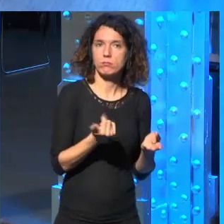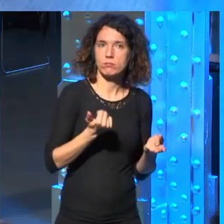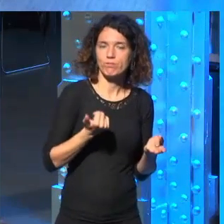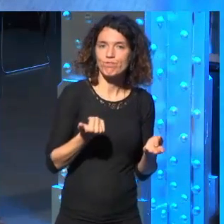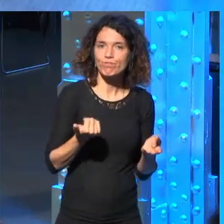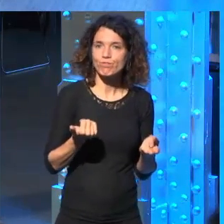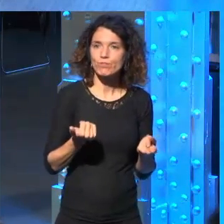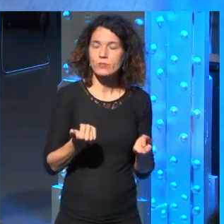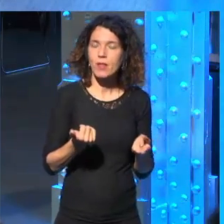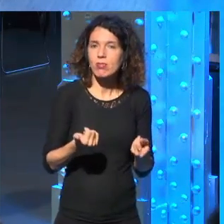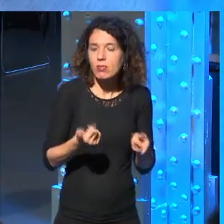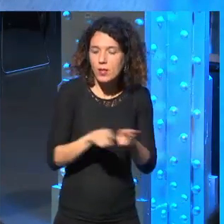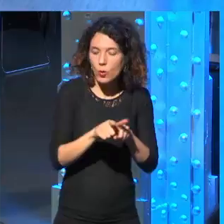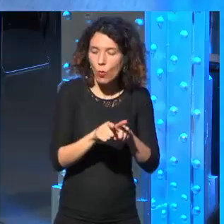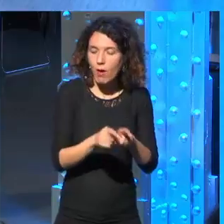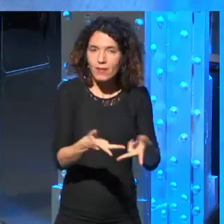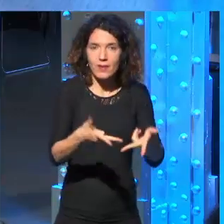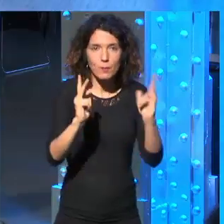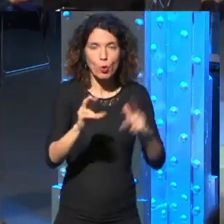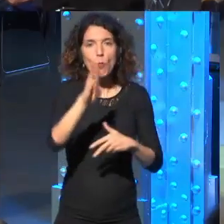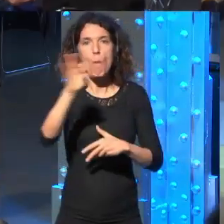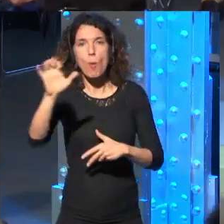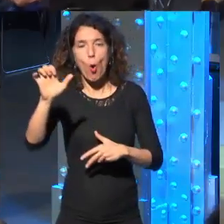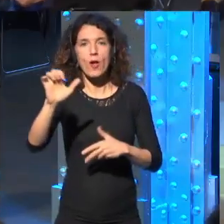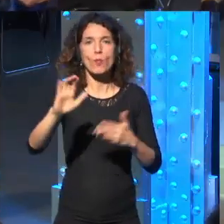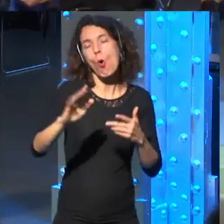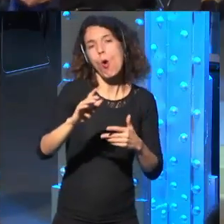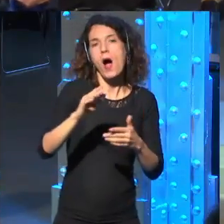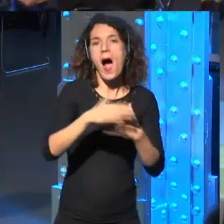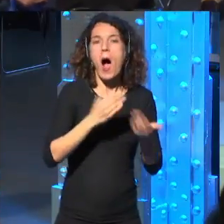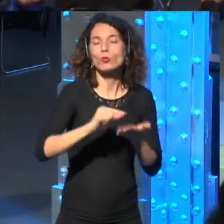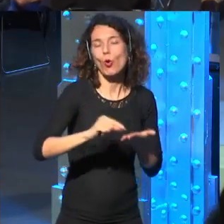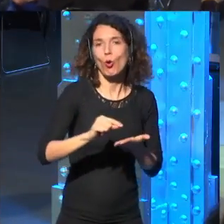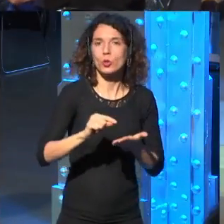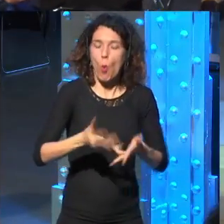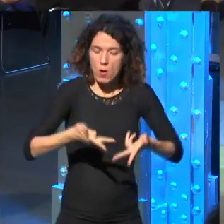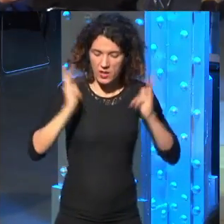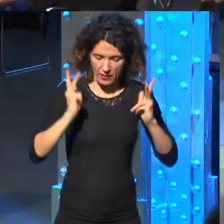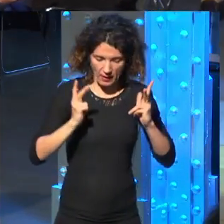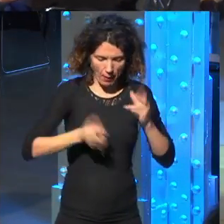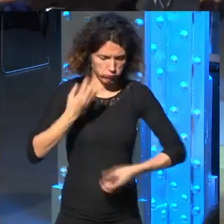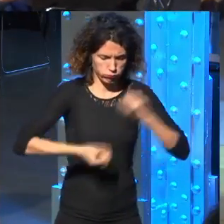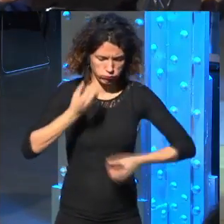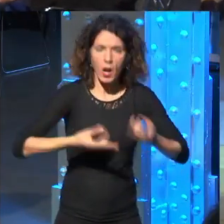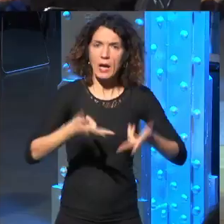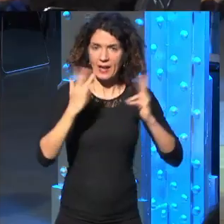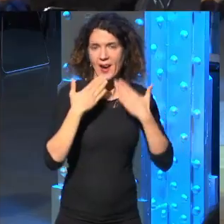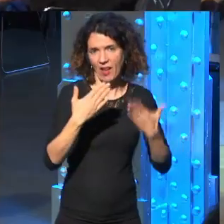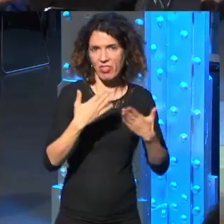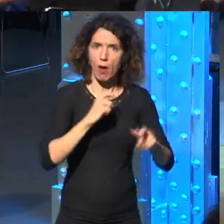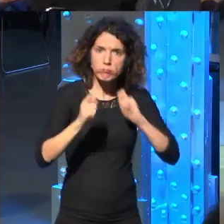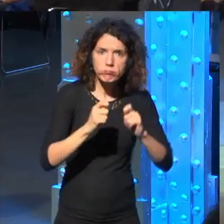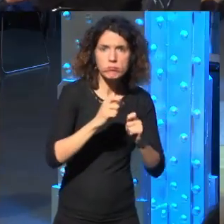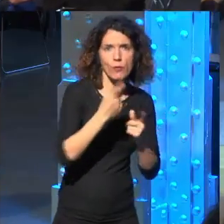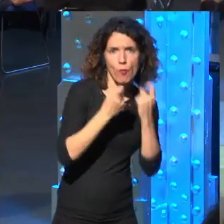around. But that goes also to you as a reader, because you wanted even